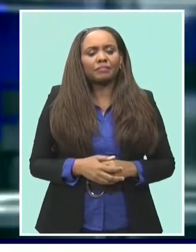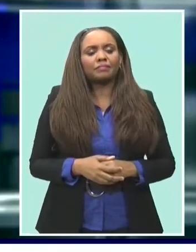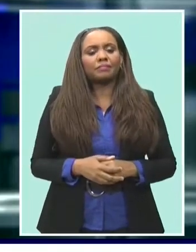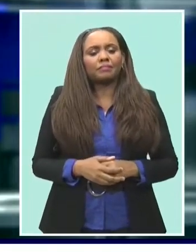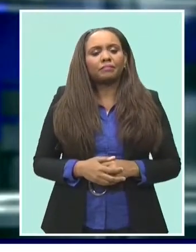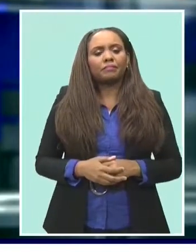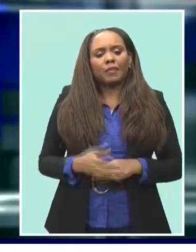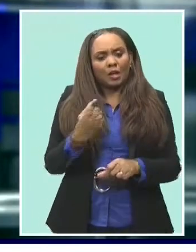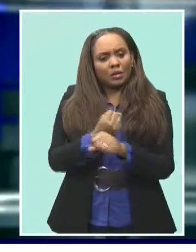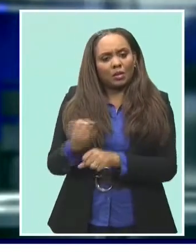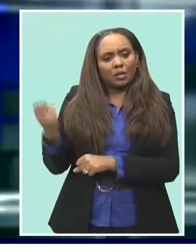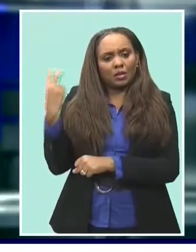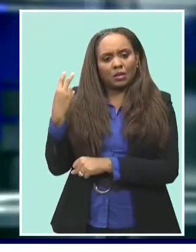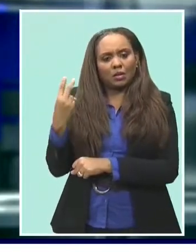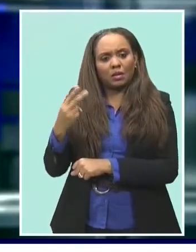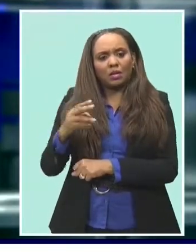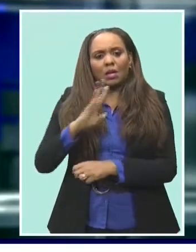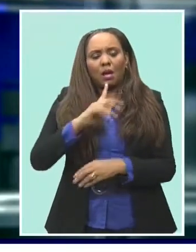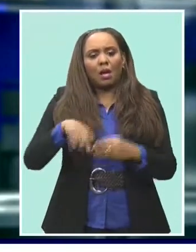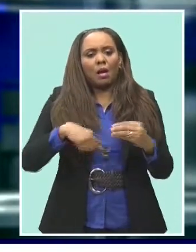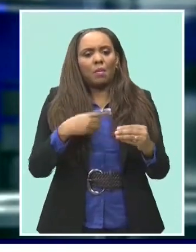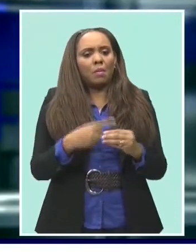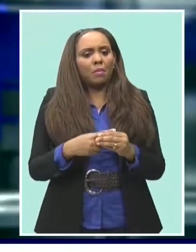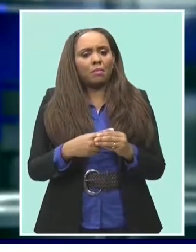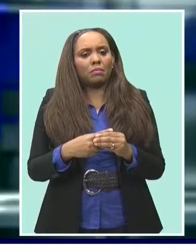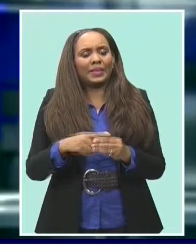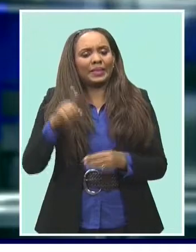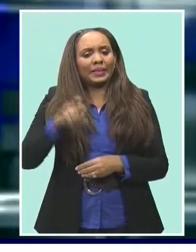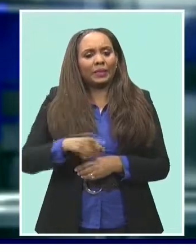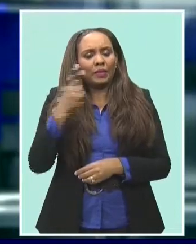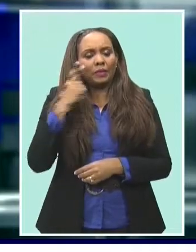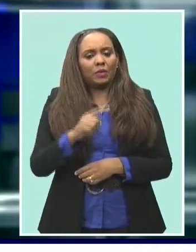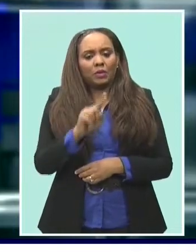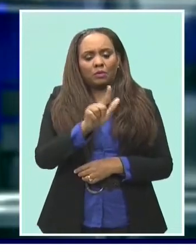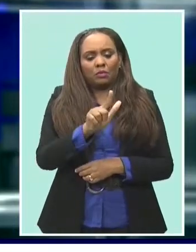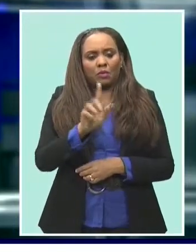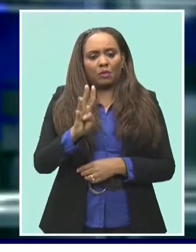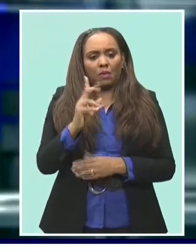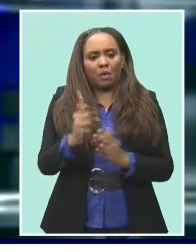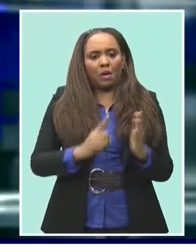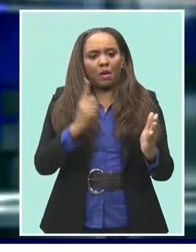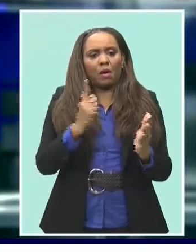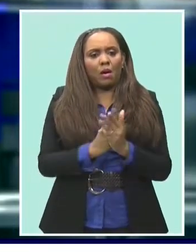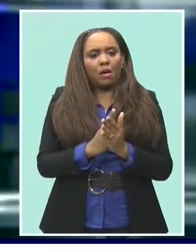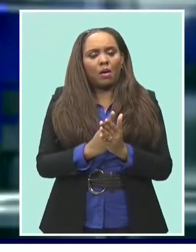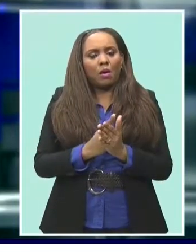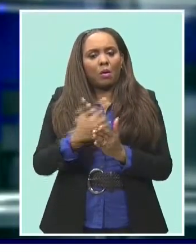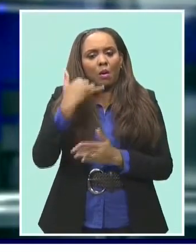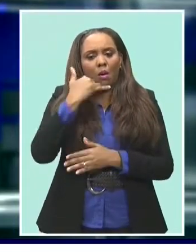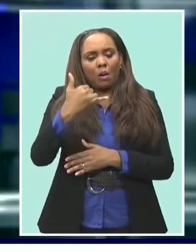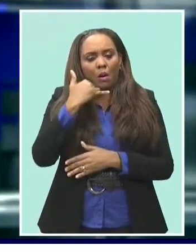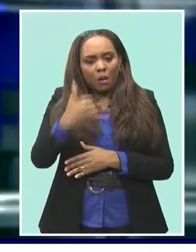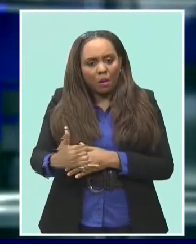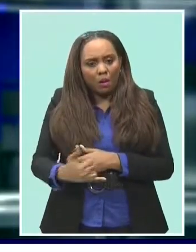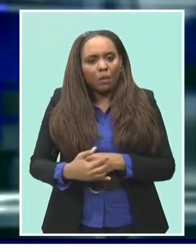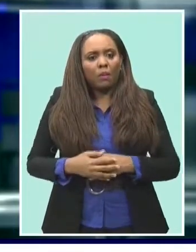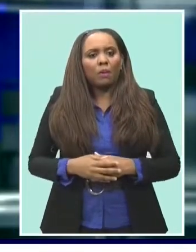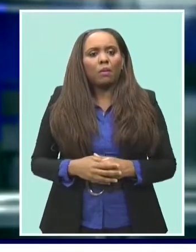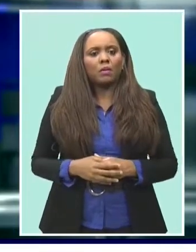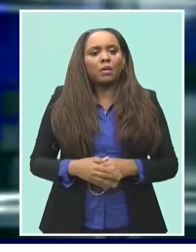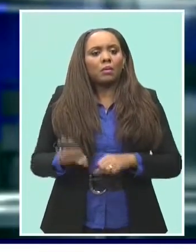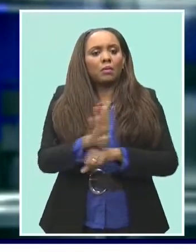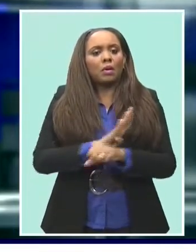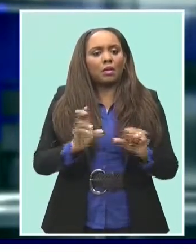in 2017 was the absence of a 24-hour children's hotline. Through a partnership with the Barbados Association of Social